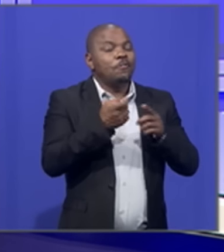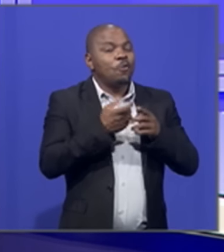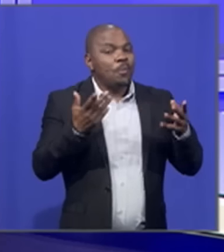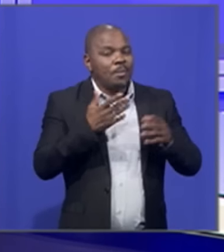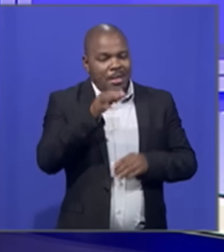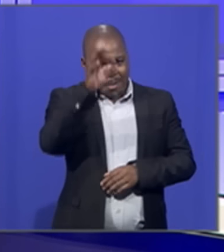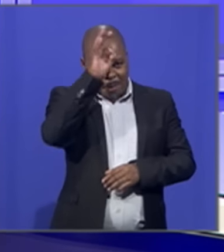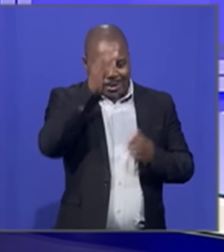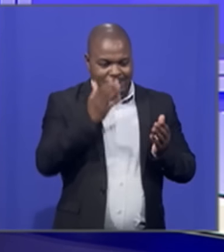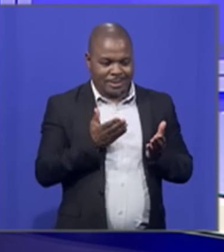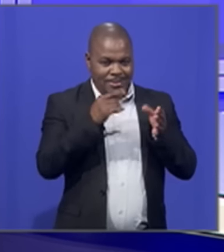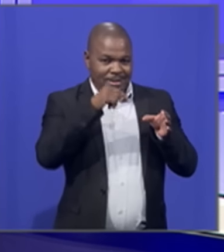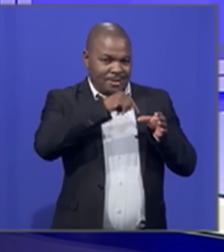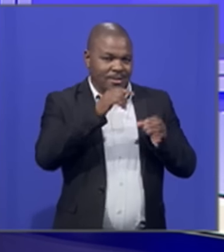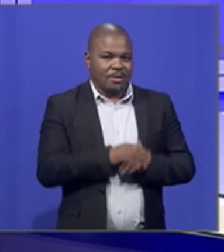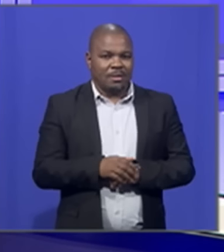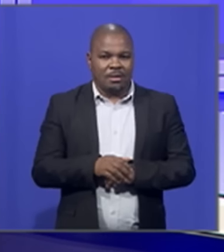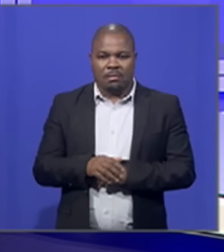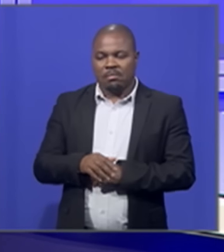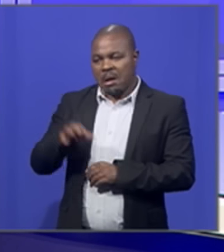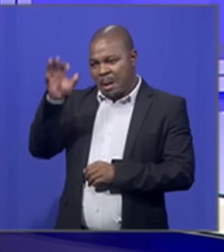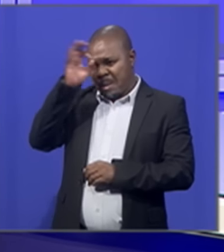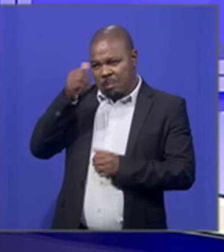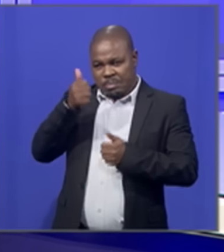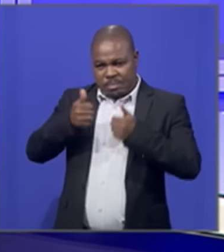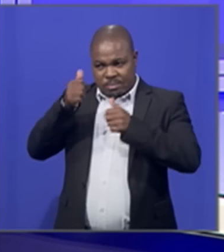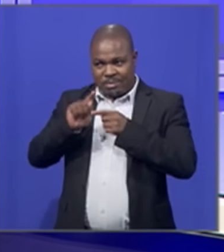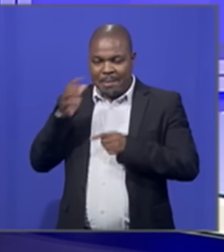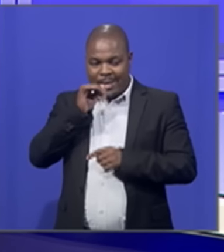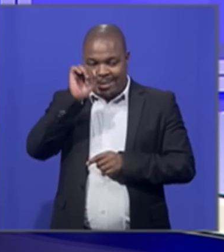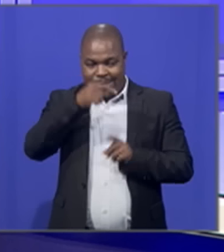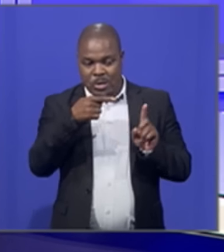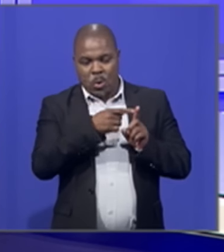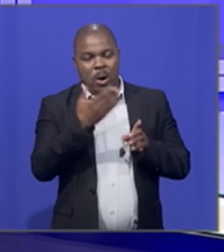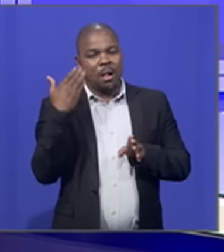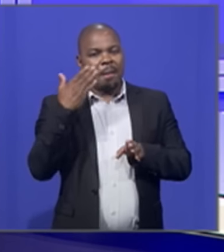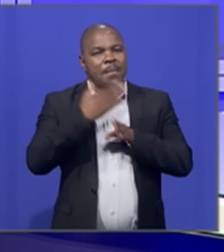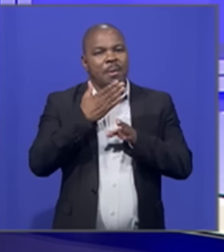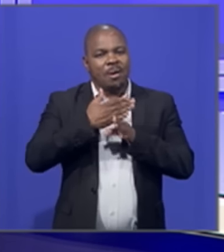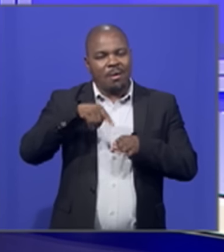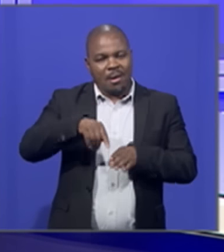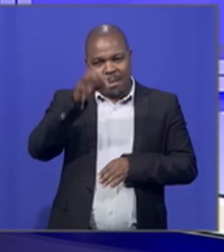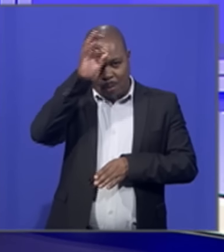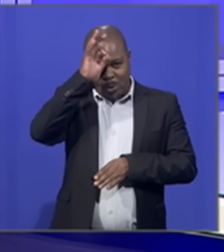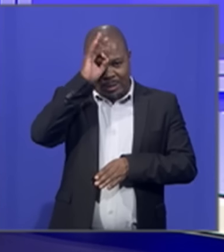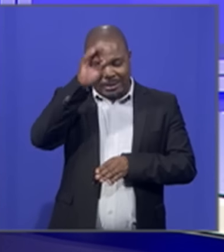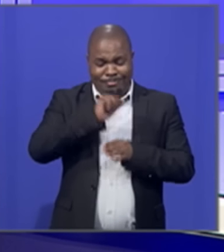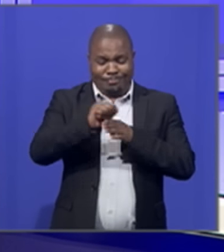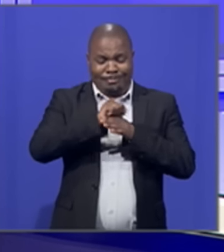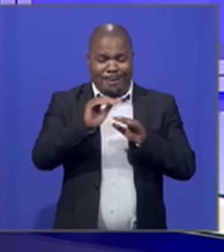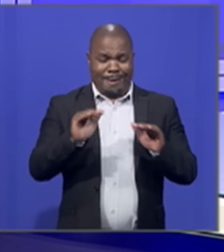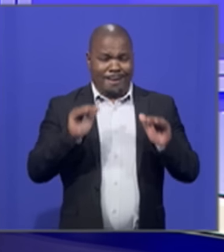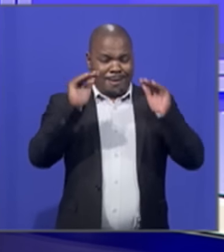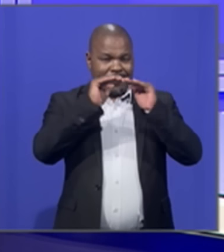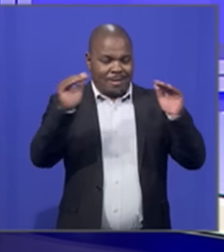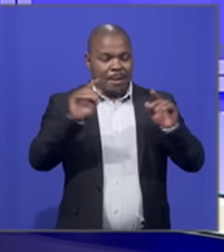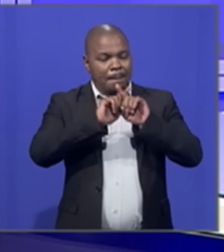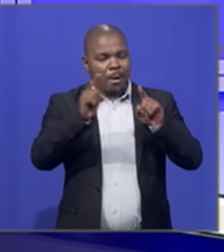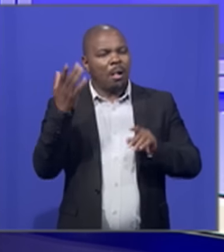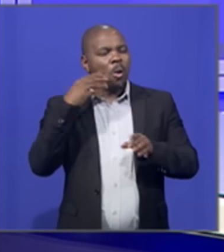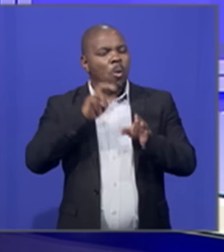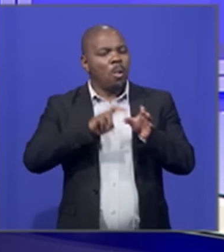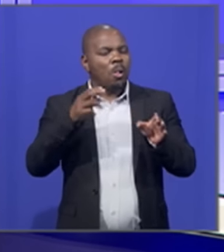Borwa. Seo se netefaditšwe ke bahlankedi bao ba rego Sotheni e be le lephodisa la tlhahlo ya maemo a godimo e fela a rola